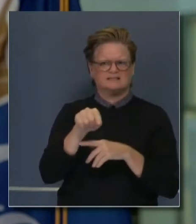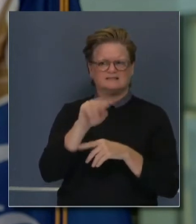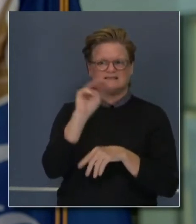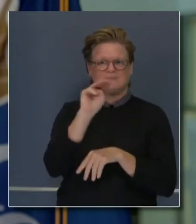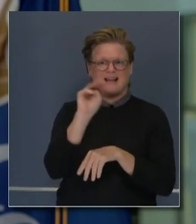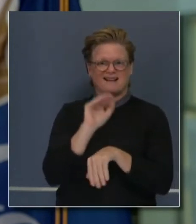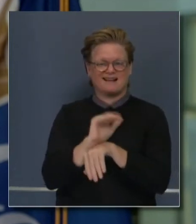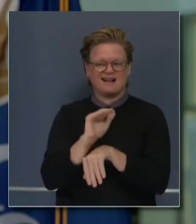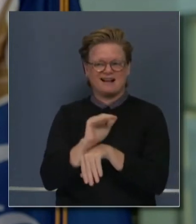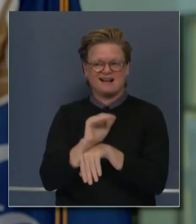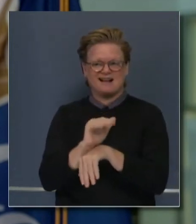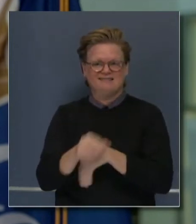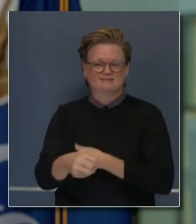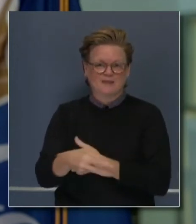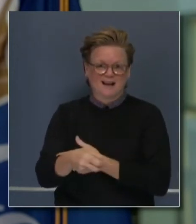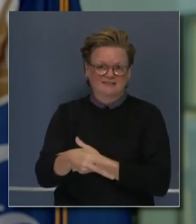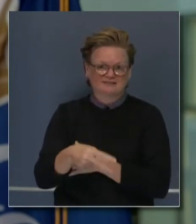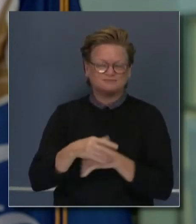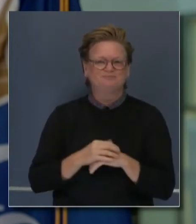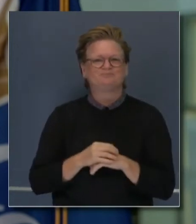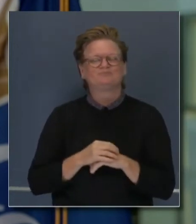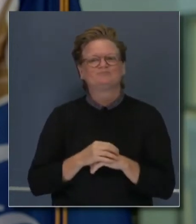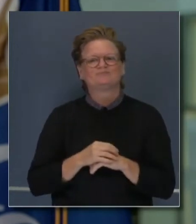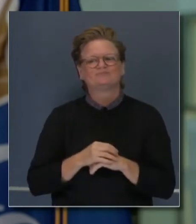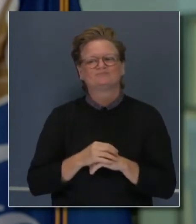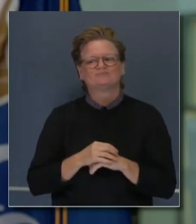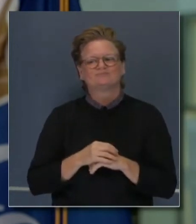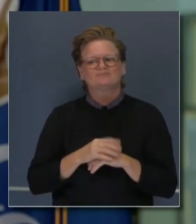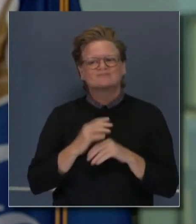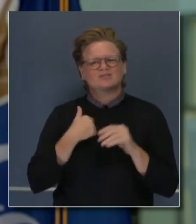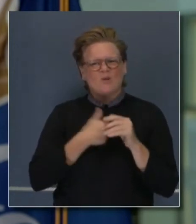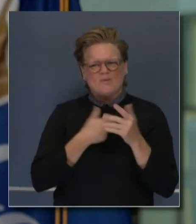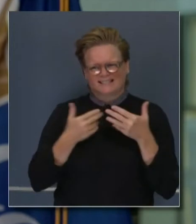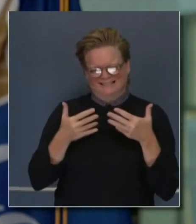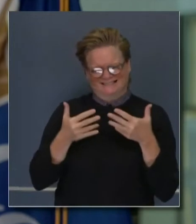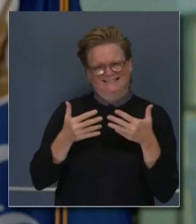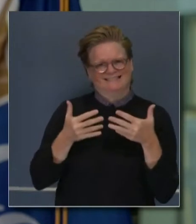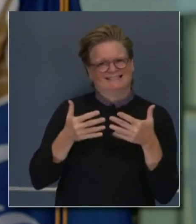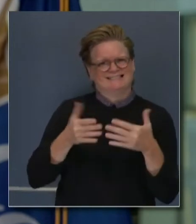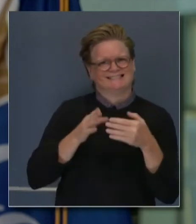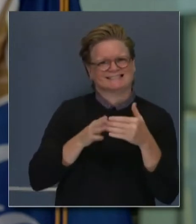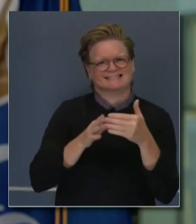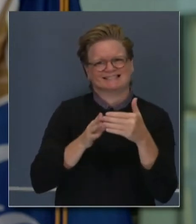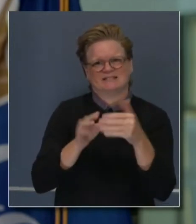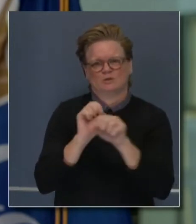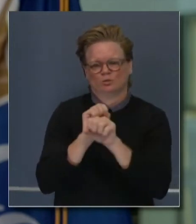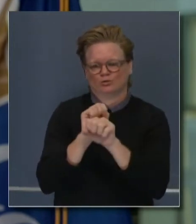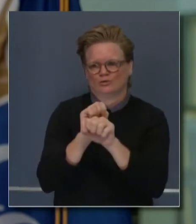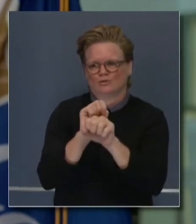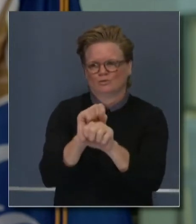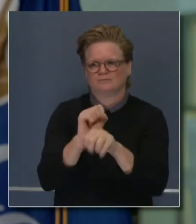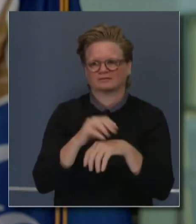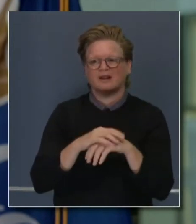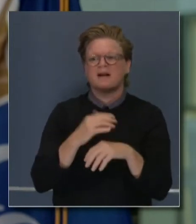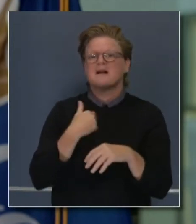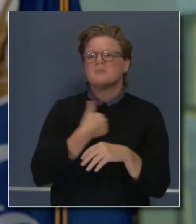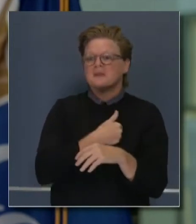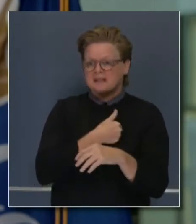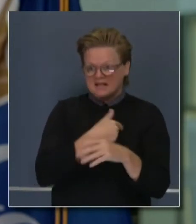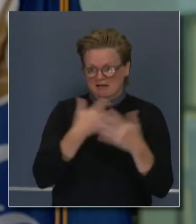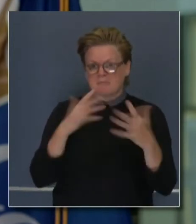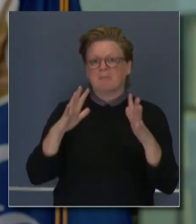many dynamic things occurring, not least of which we did land on an agreement on